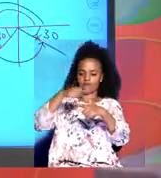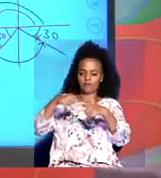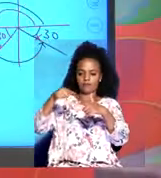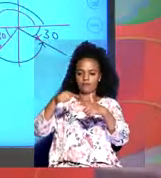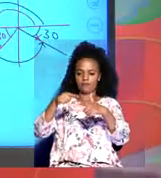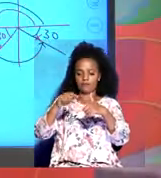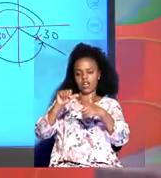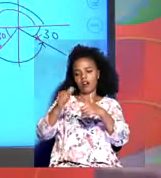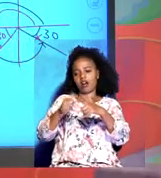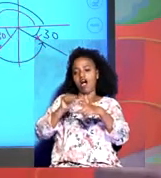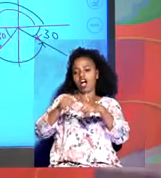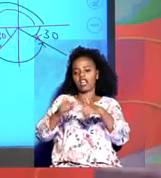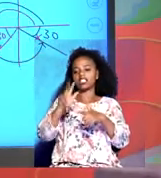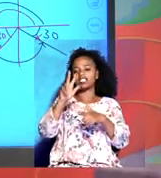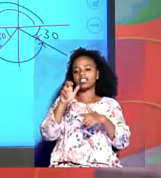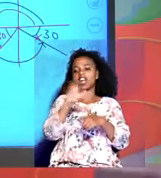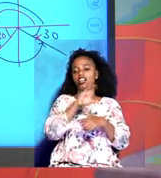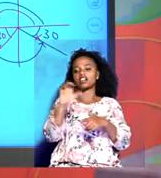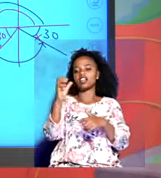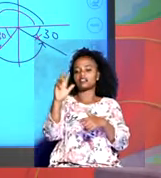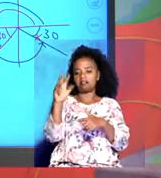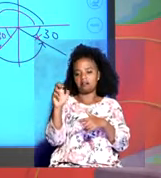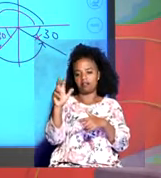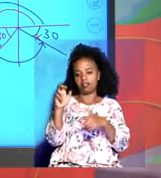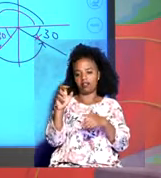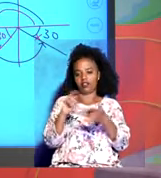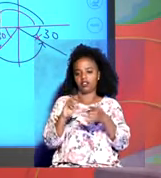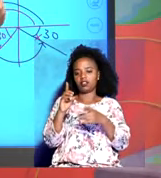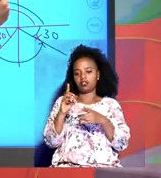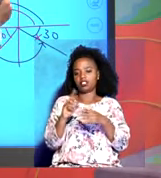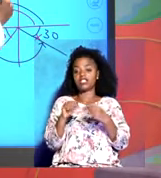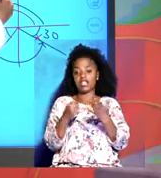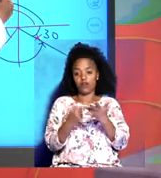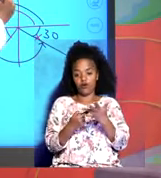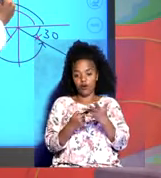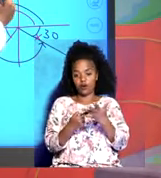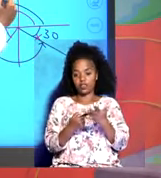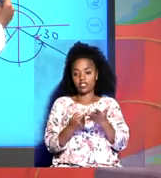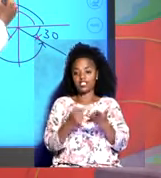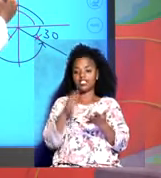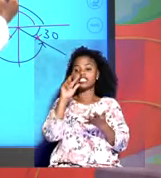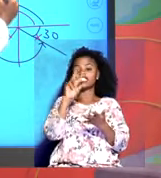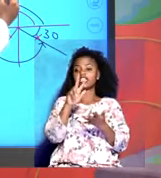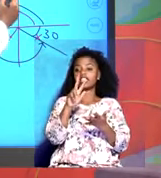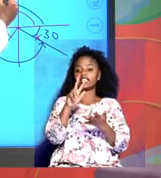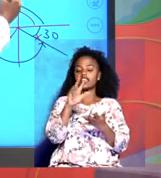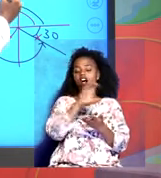This angle, it is 330. Therefore, here this is